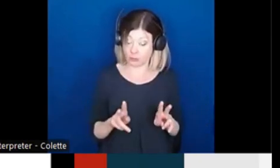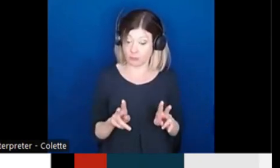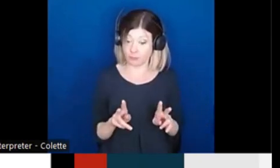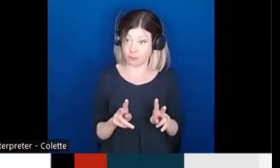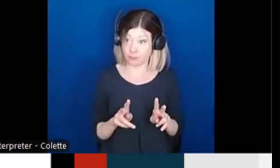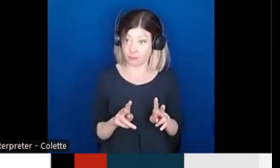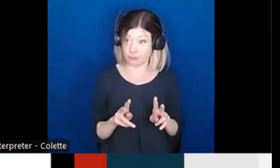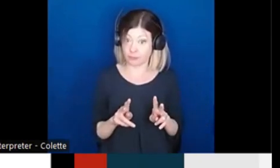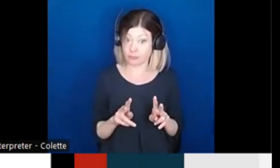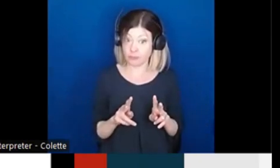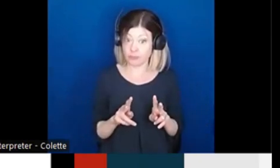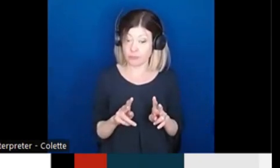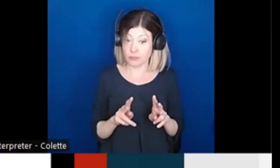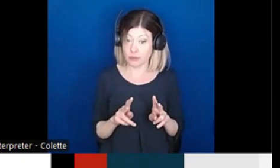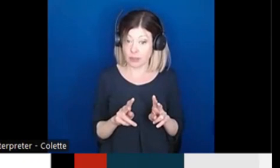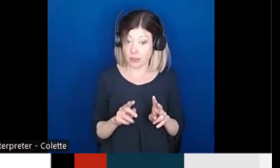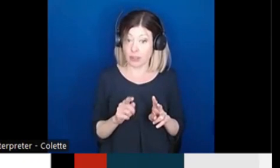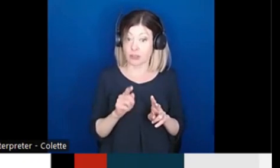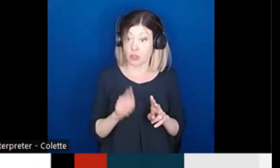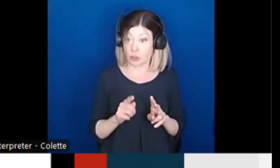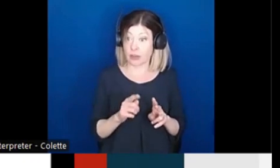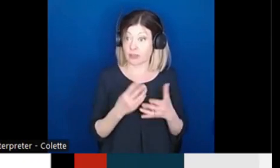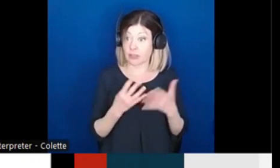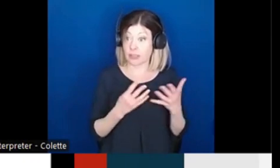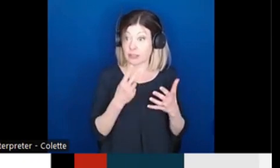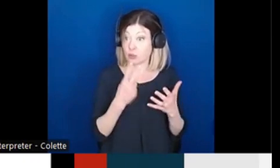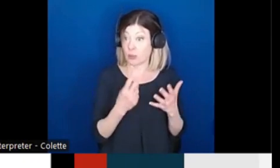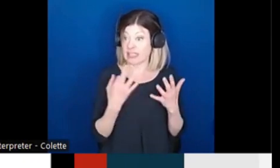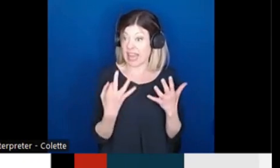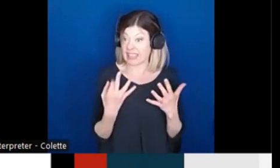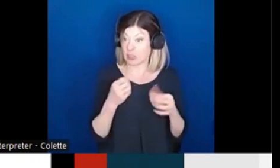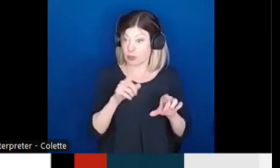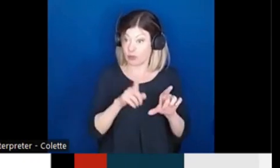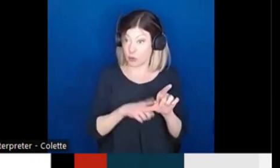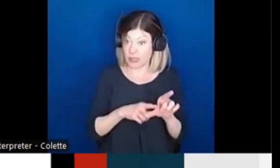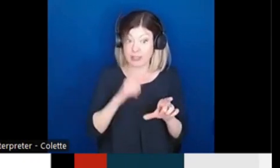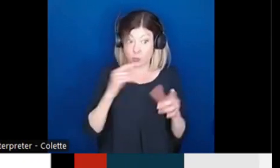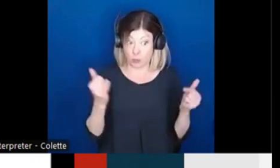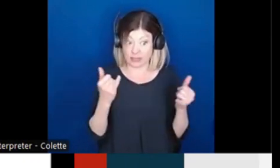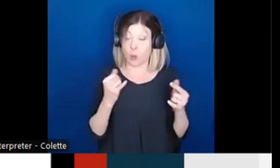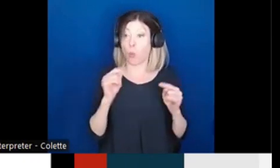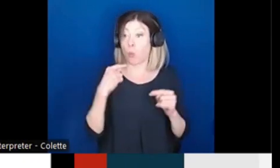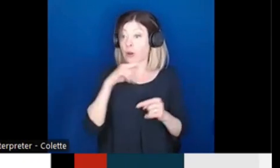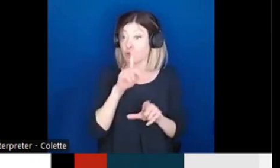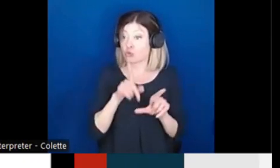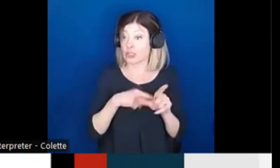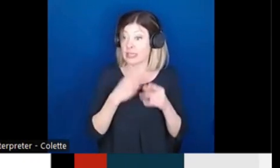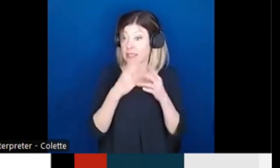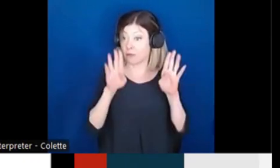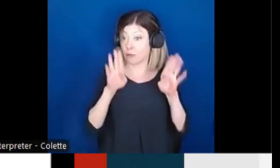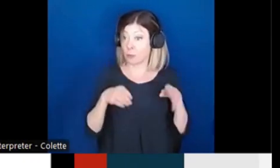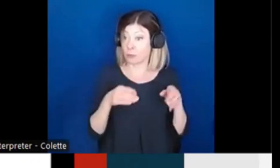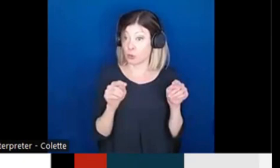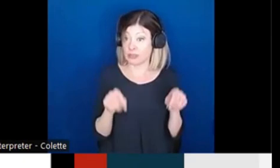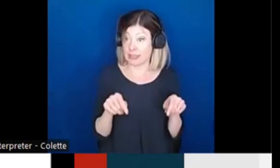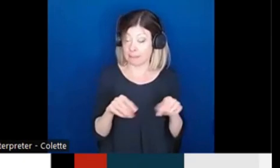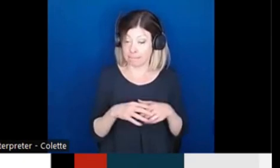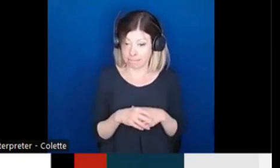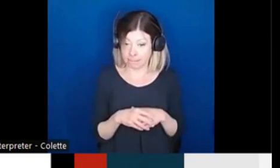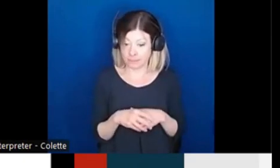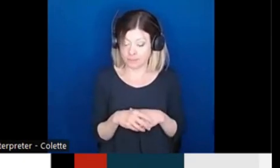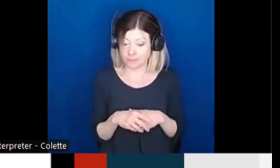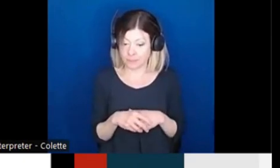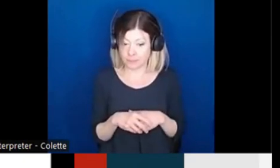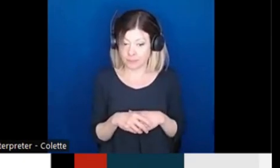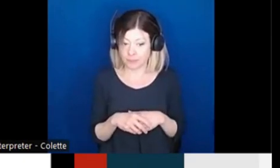years we'll have the centenary of that. So there'll be all manner of celebrations. I think one of the Brontes have always